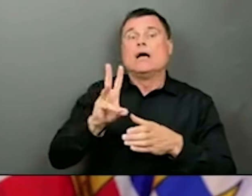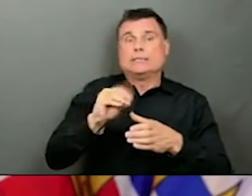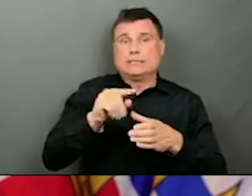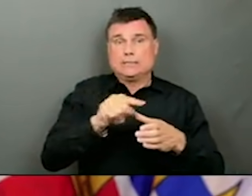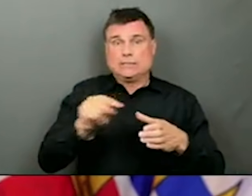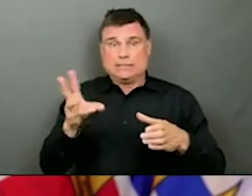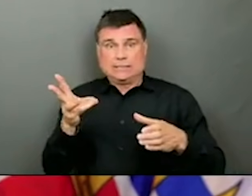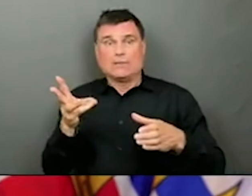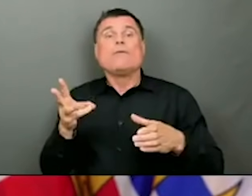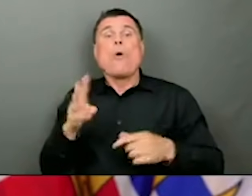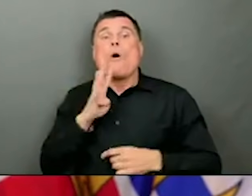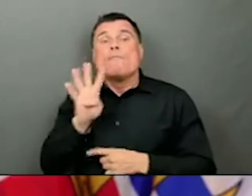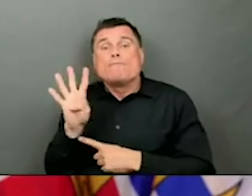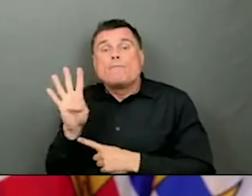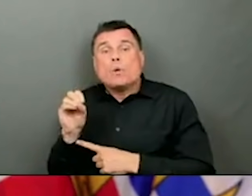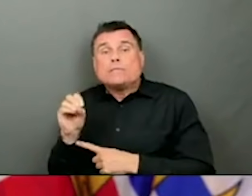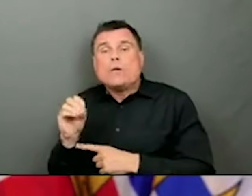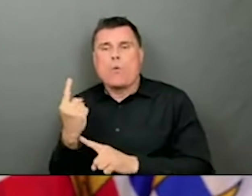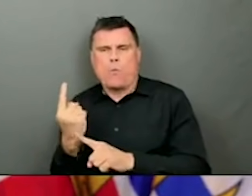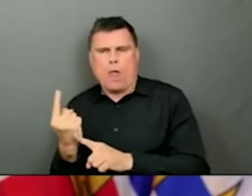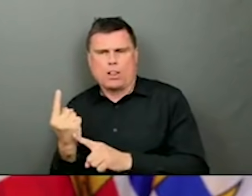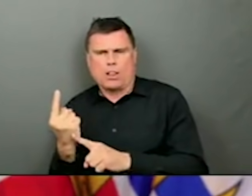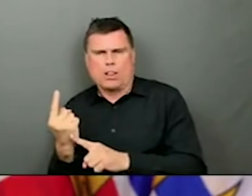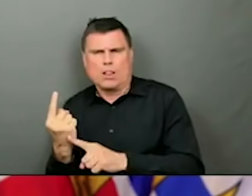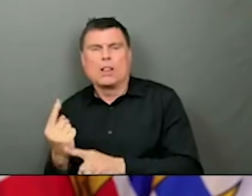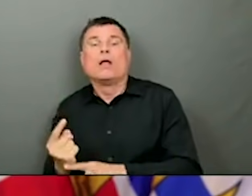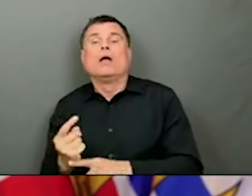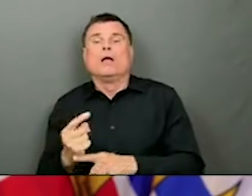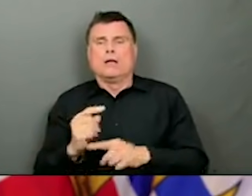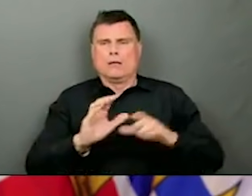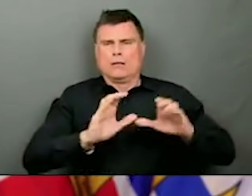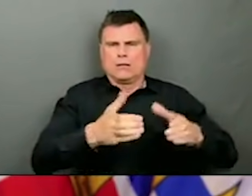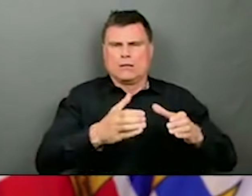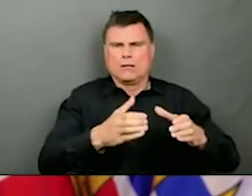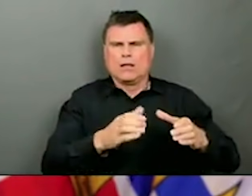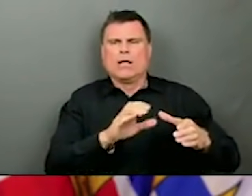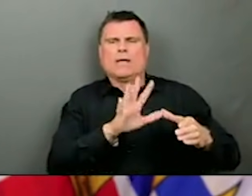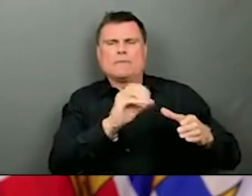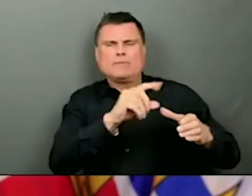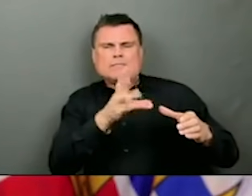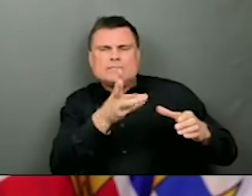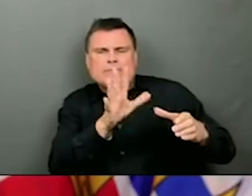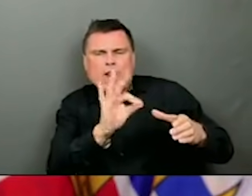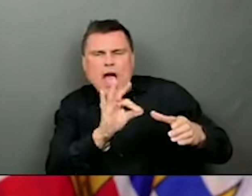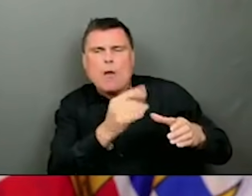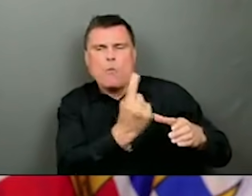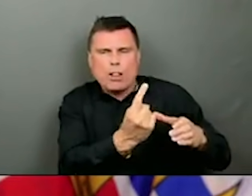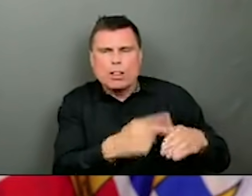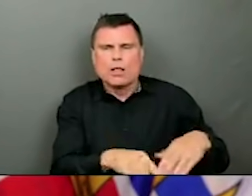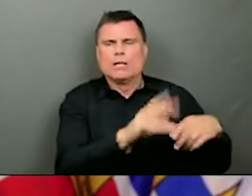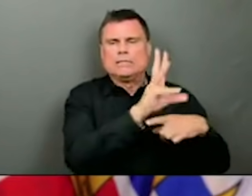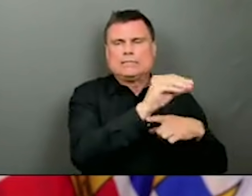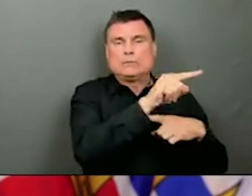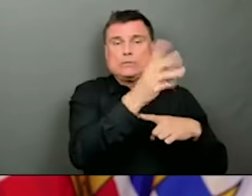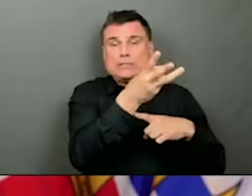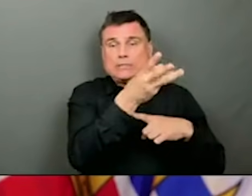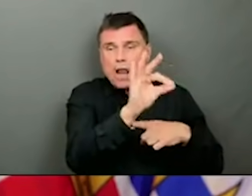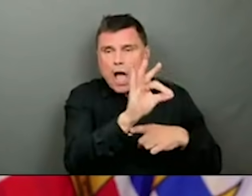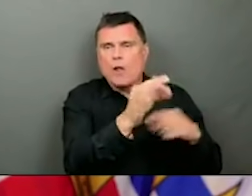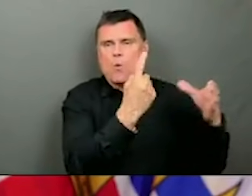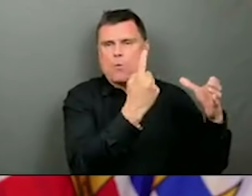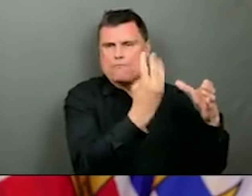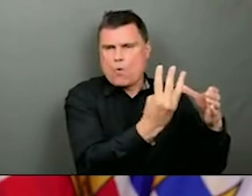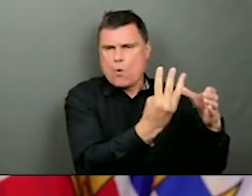were in the 80 to 89 year old. In addition, we had 1 person in their 40s and 1 person in their 50s.